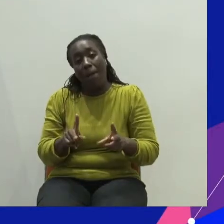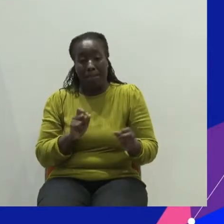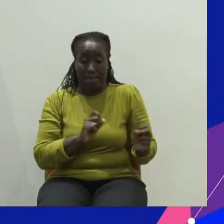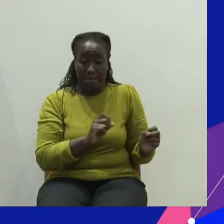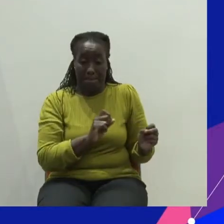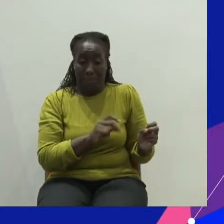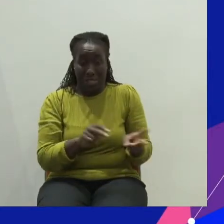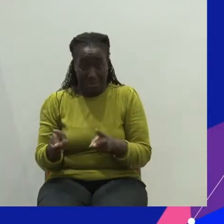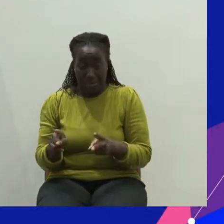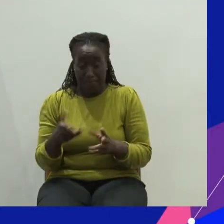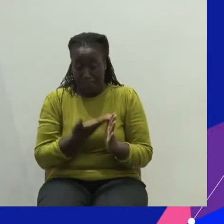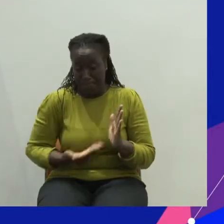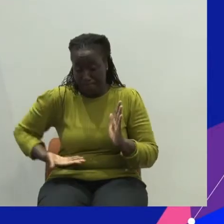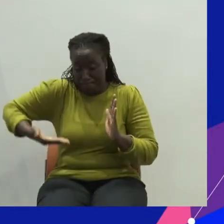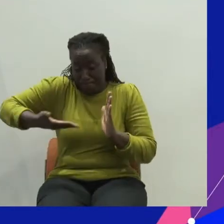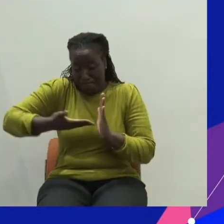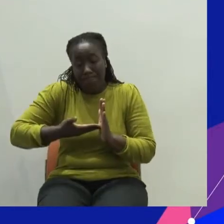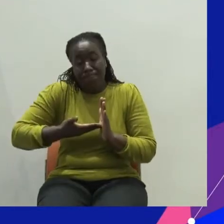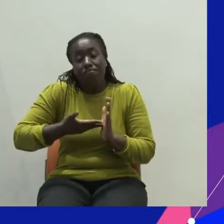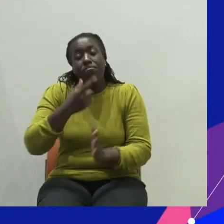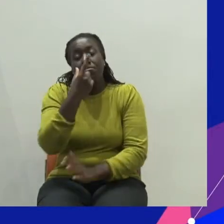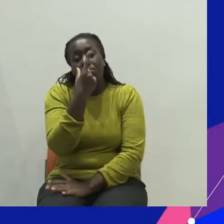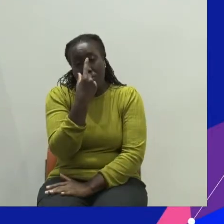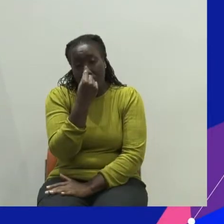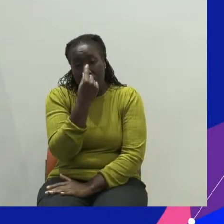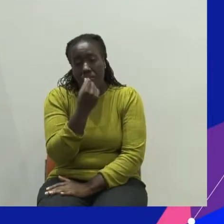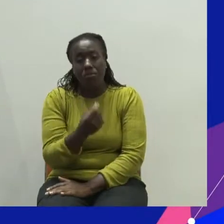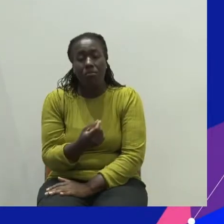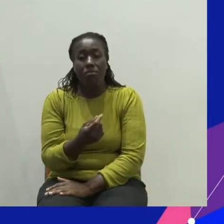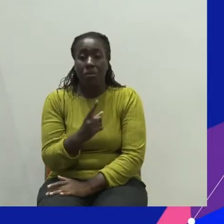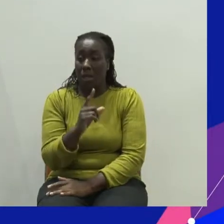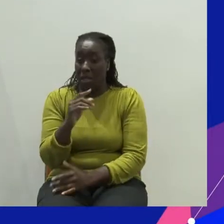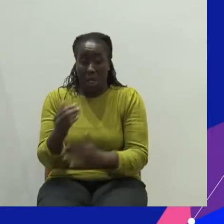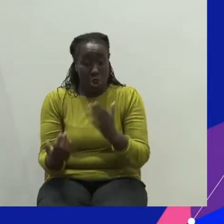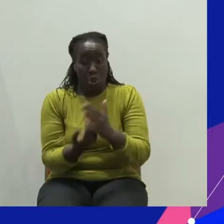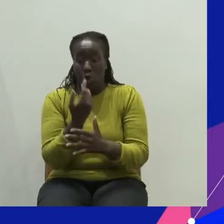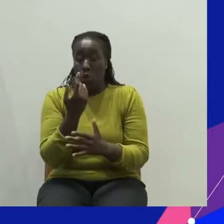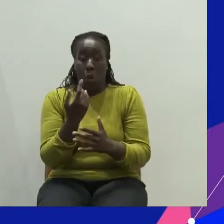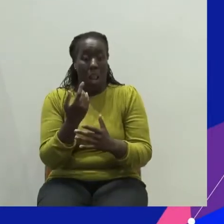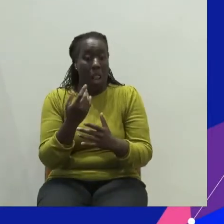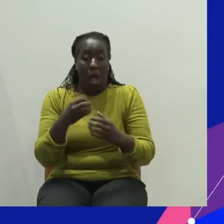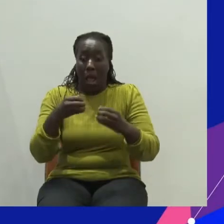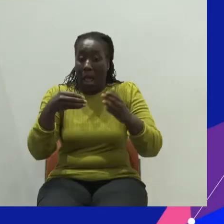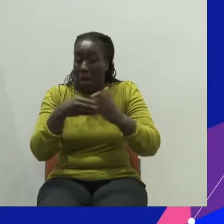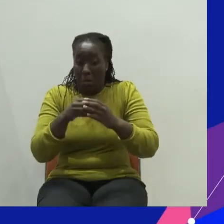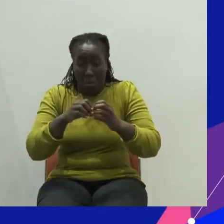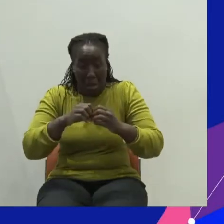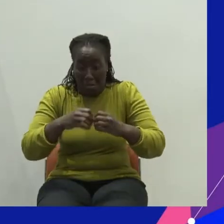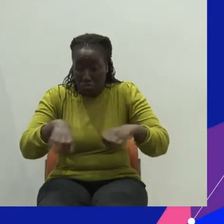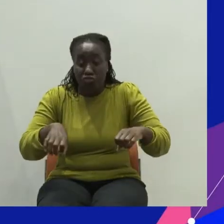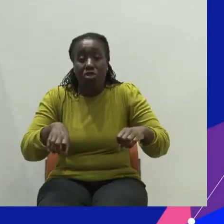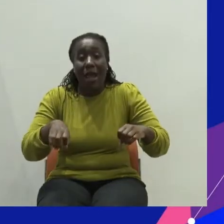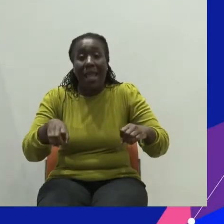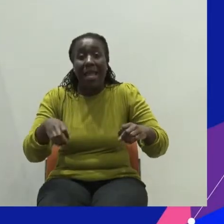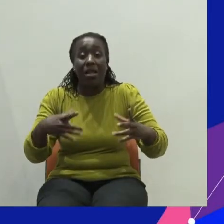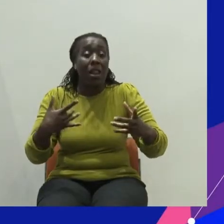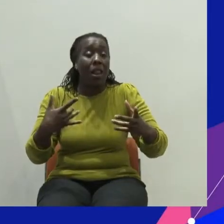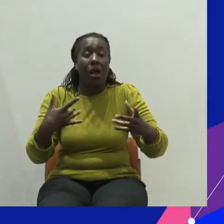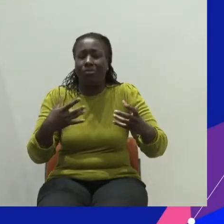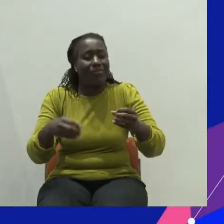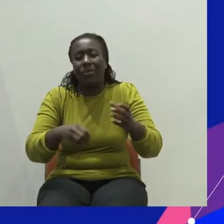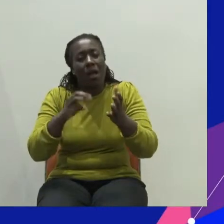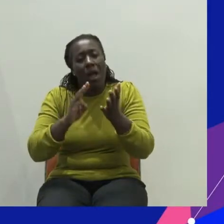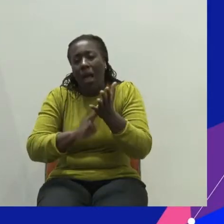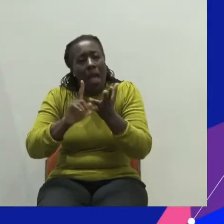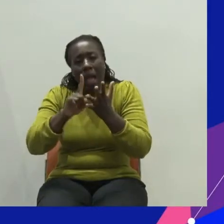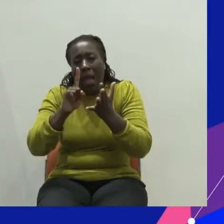you additional possibilities. There are new membrane separation techniques that are being developed that are much less. We don't work on this. This